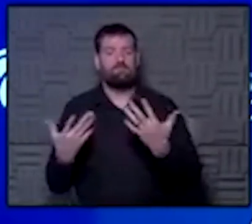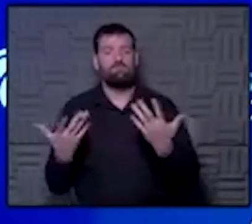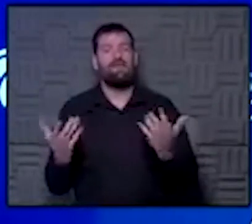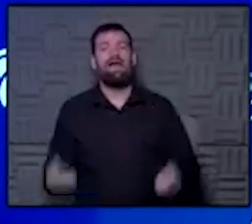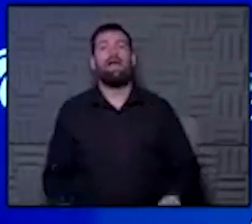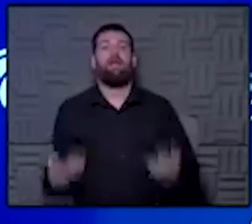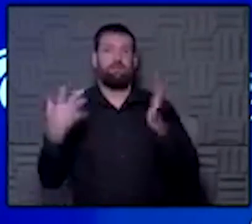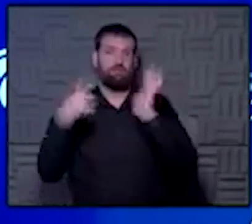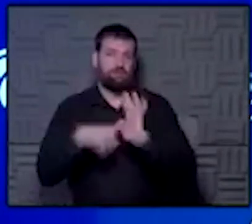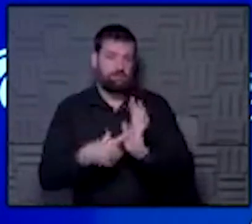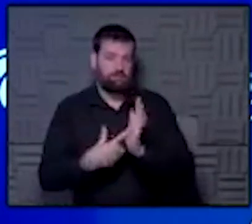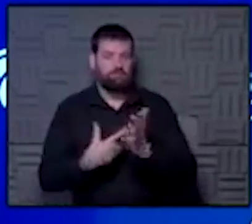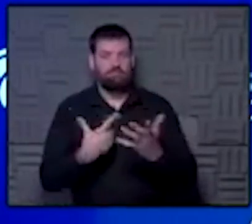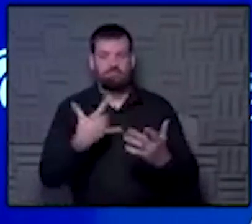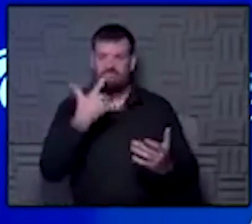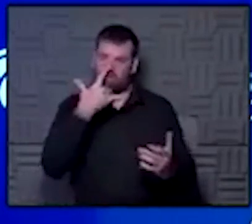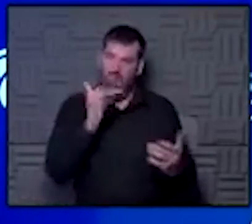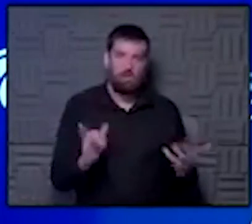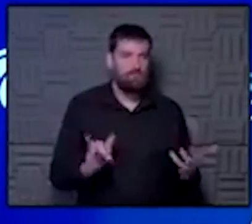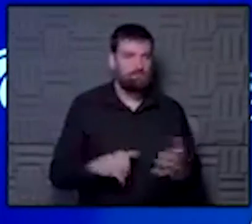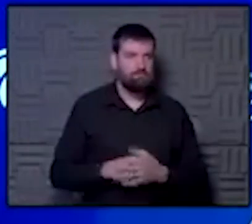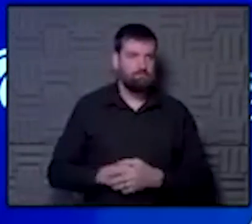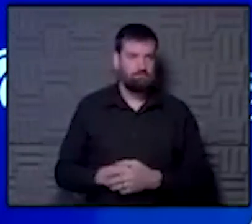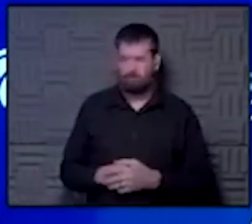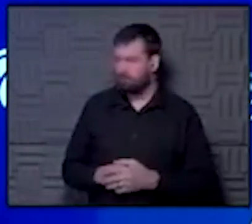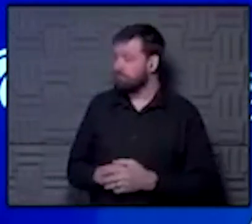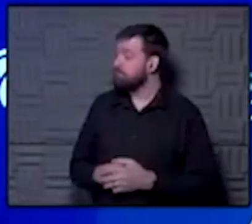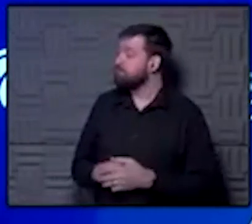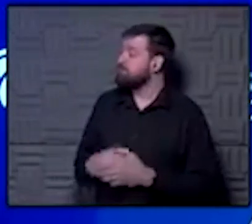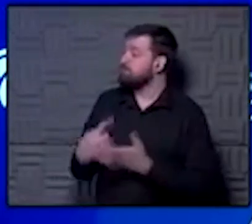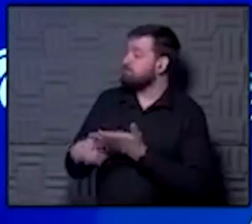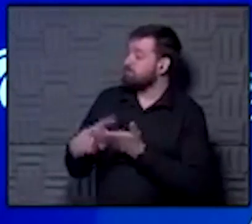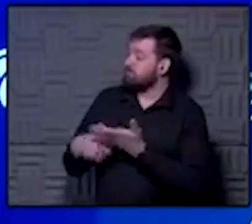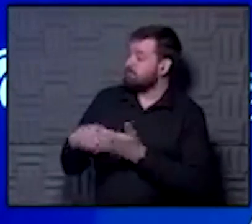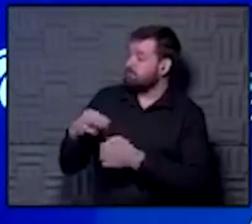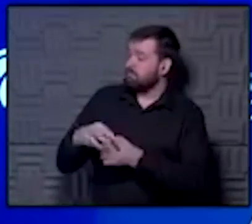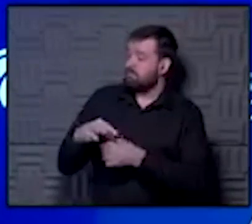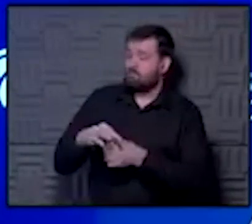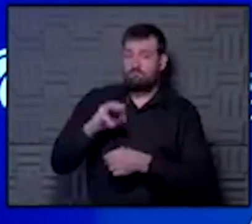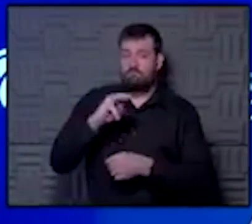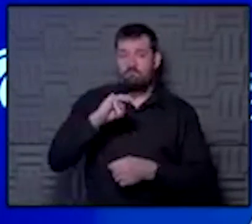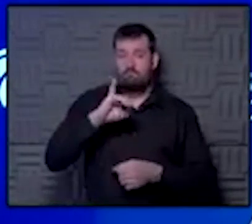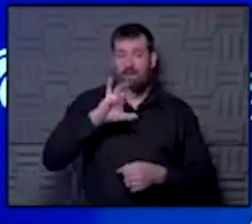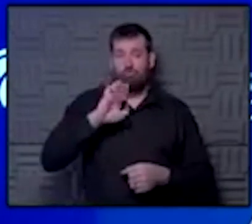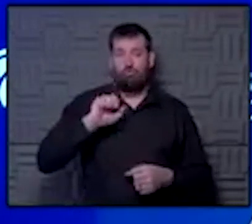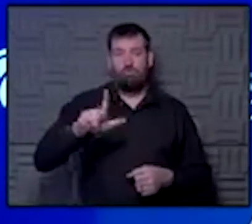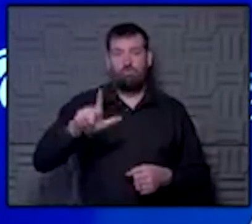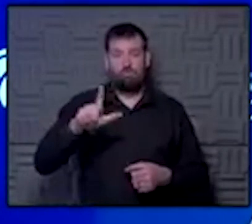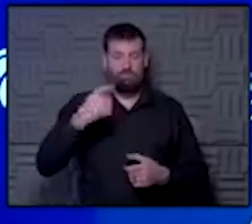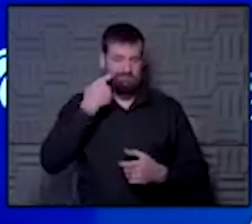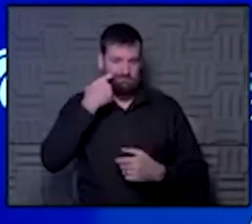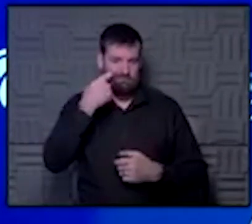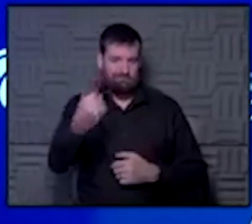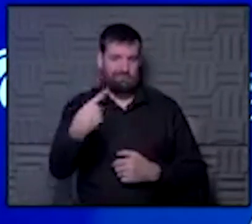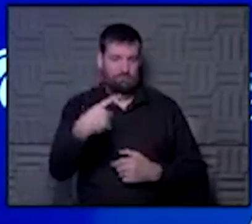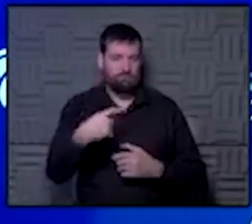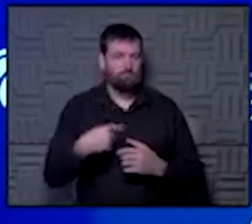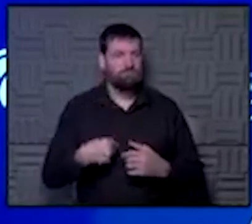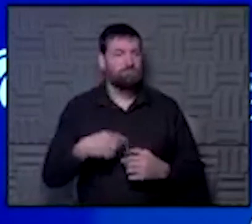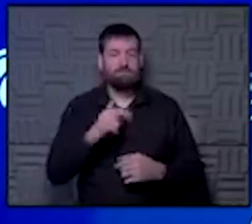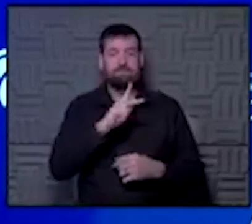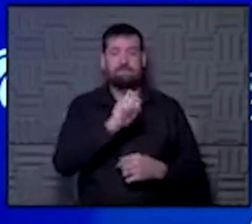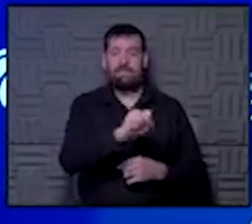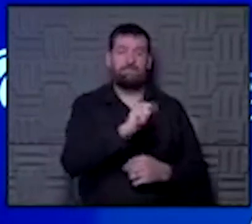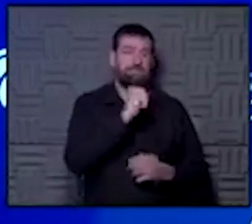you have is and what your likelihood of spreading it's going to be. While we're on the topic of voting, Michael just sent in this question. Since Kansas does